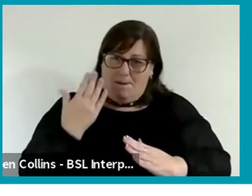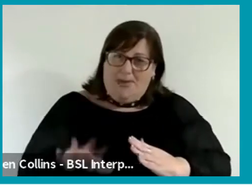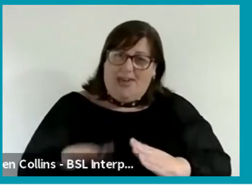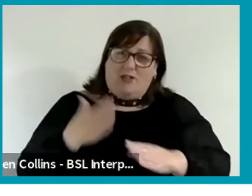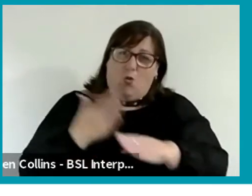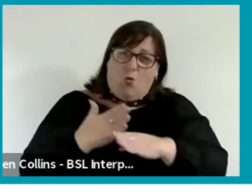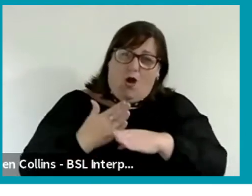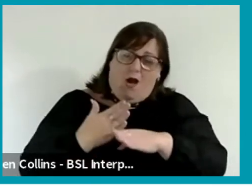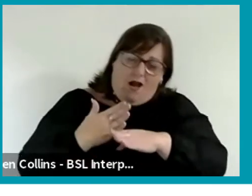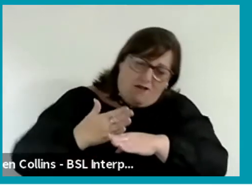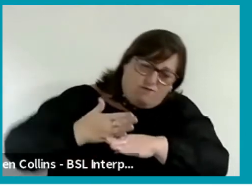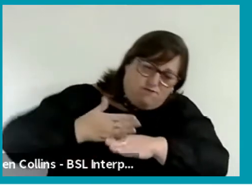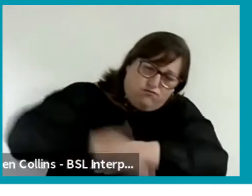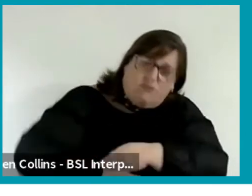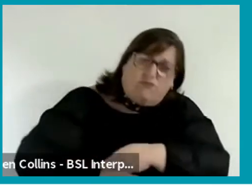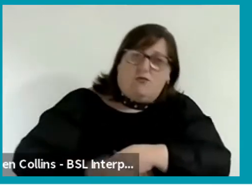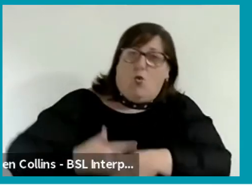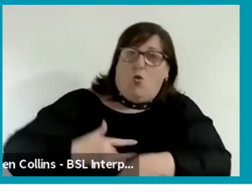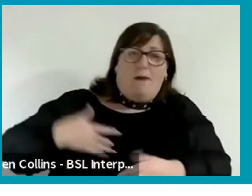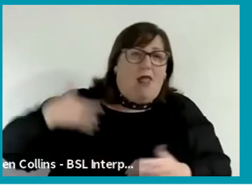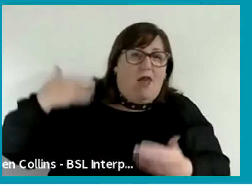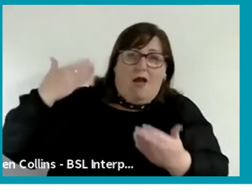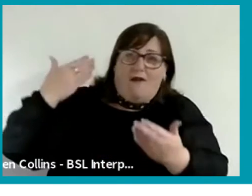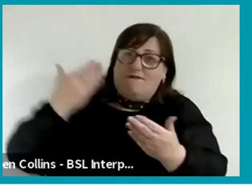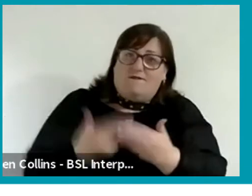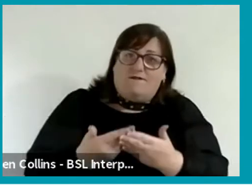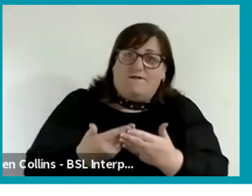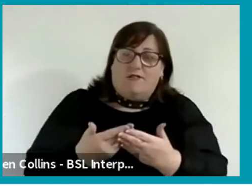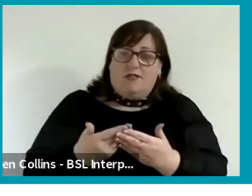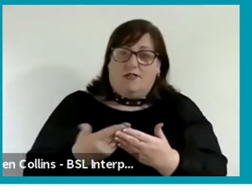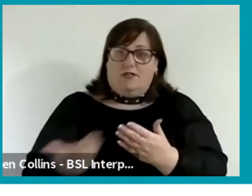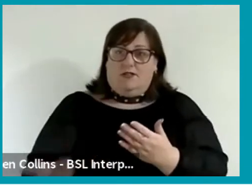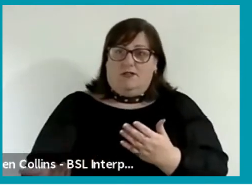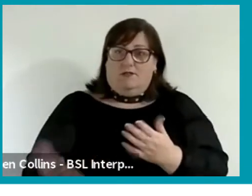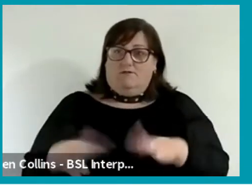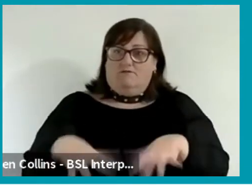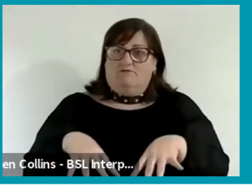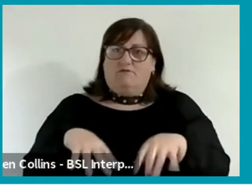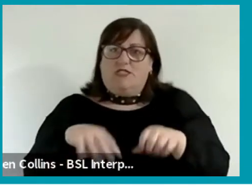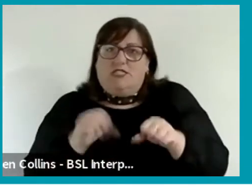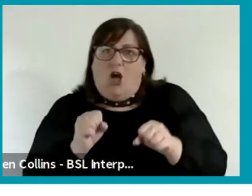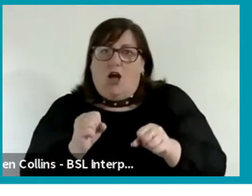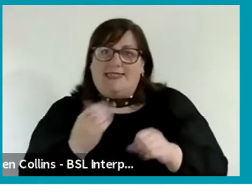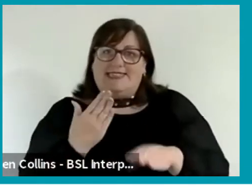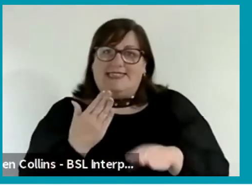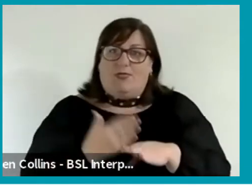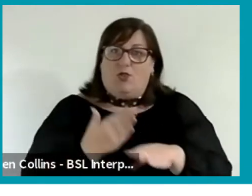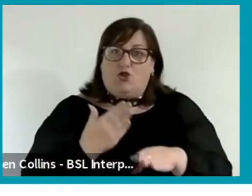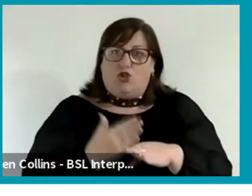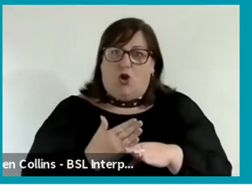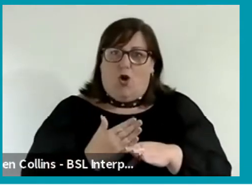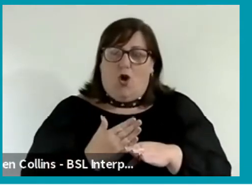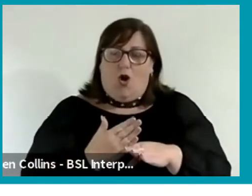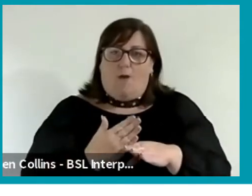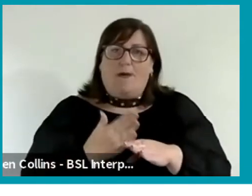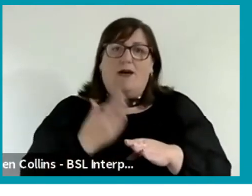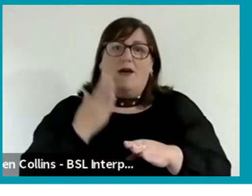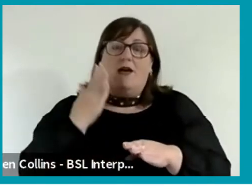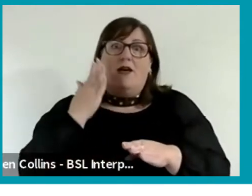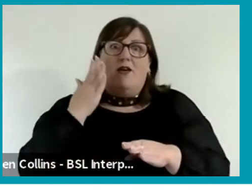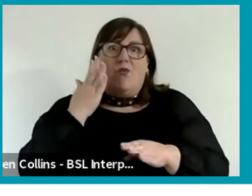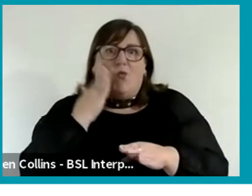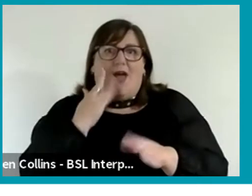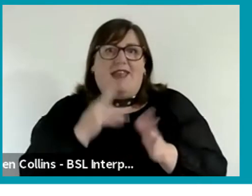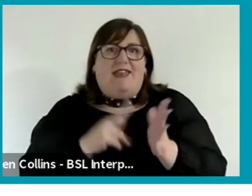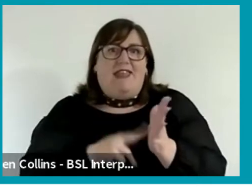gave me that platform. I went into the jobs market when nepotism was absolutely rife in the city. So it was about who you